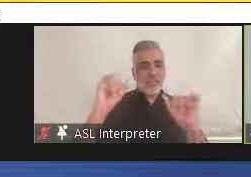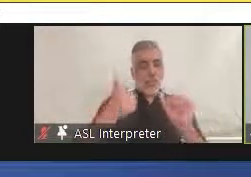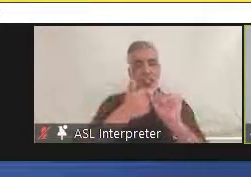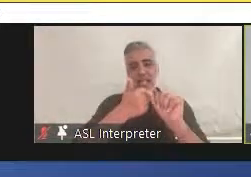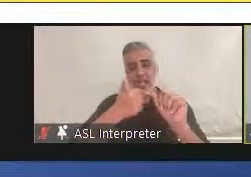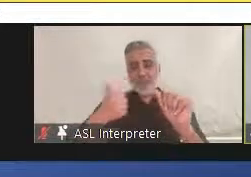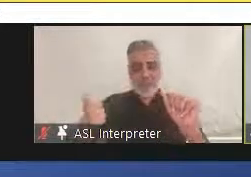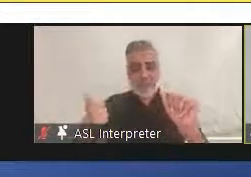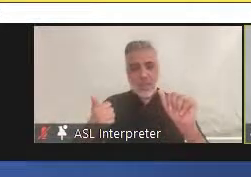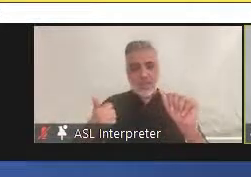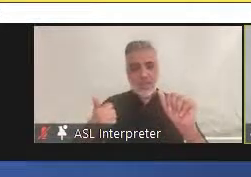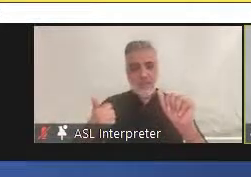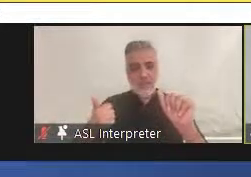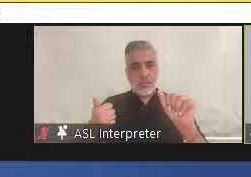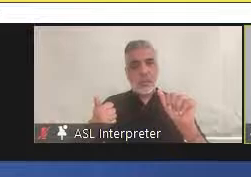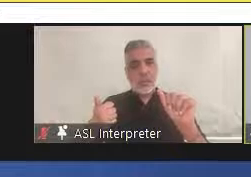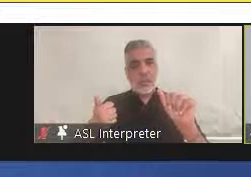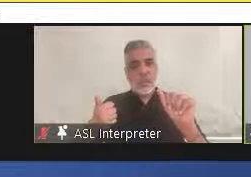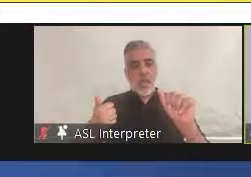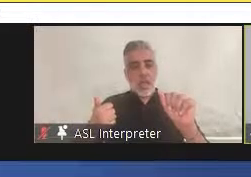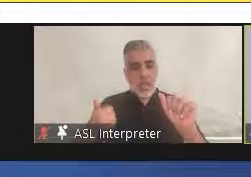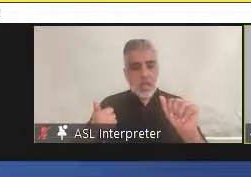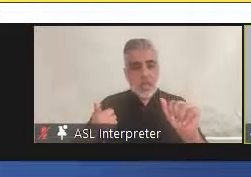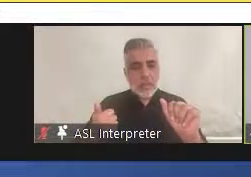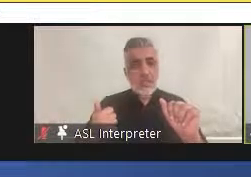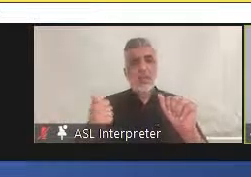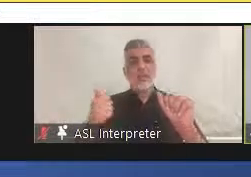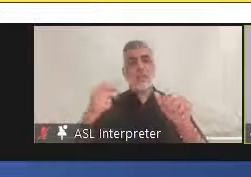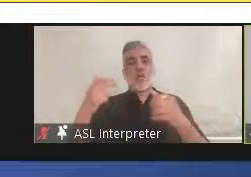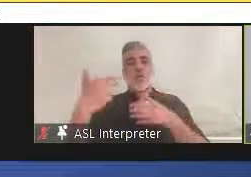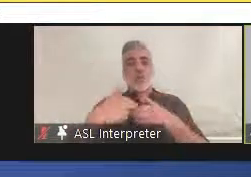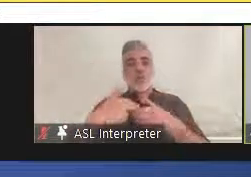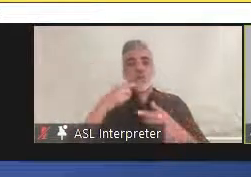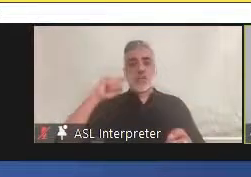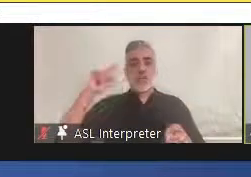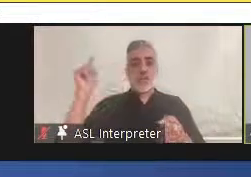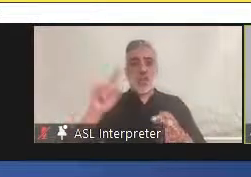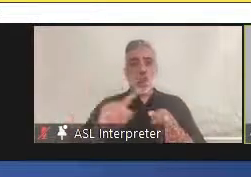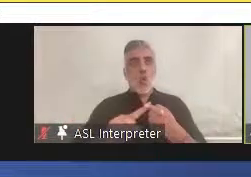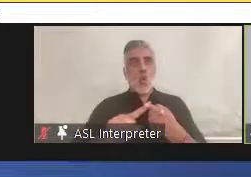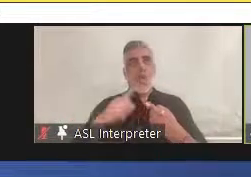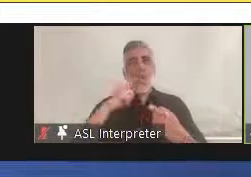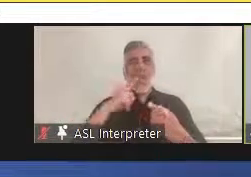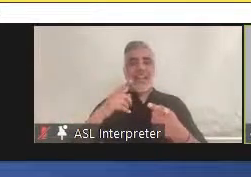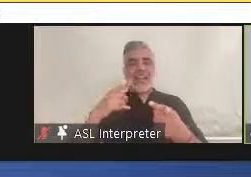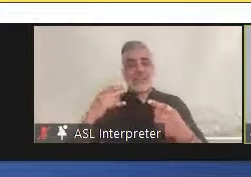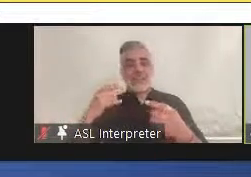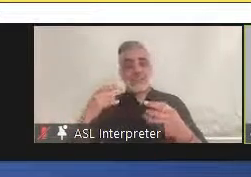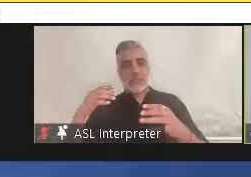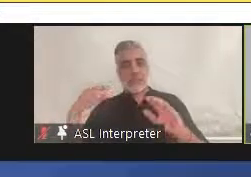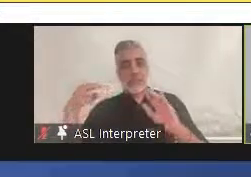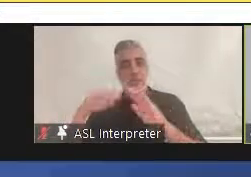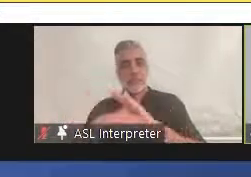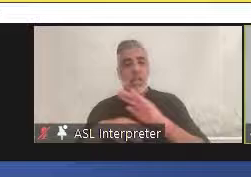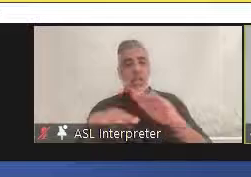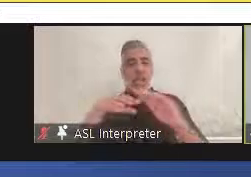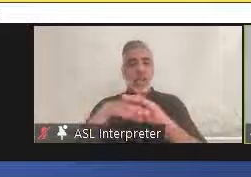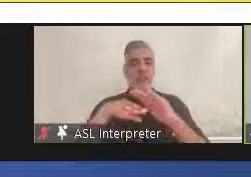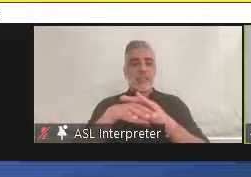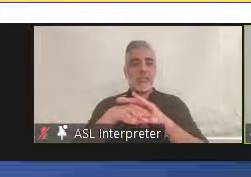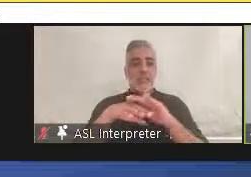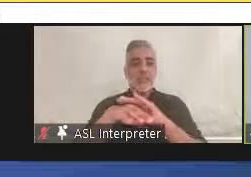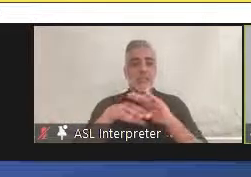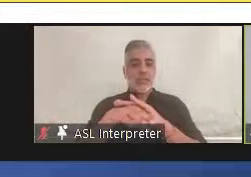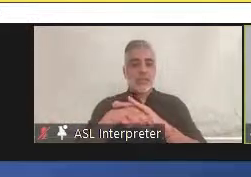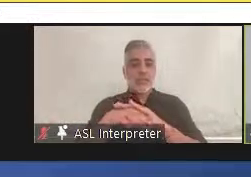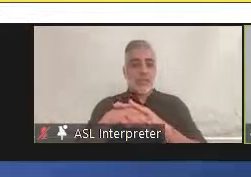behind. And female participation is low and it is increasing. And accessibility